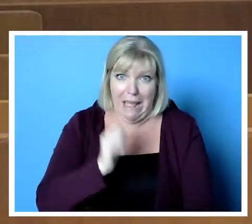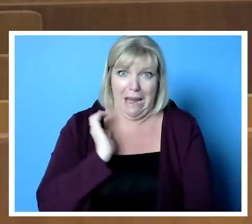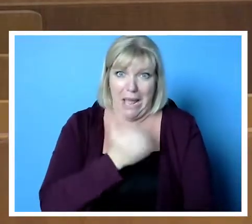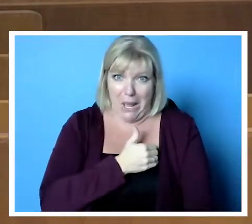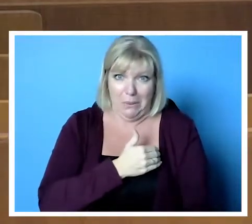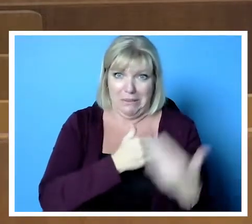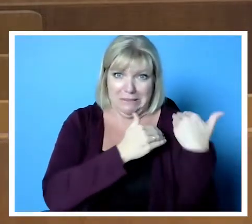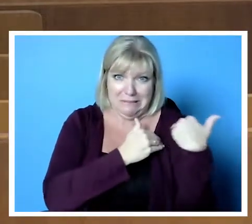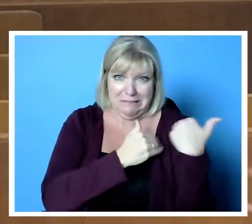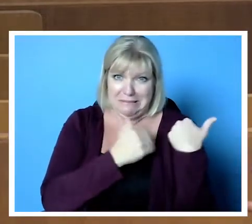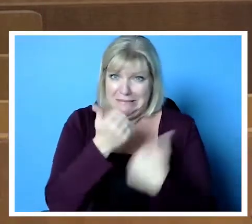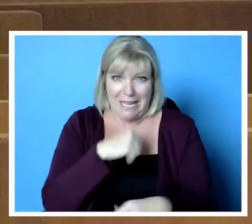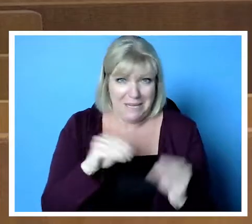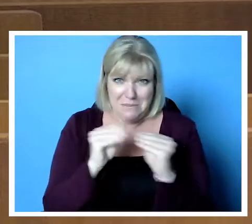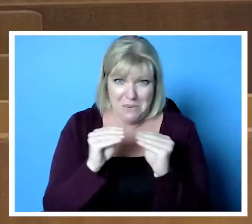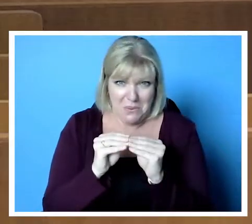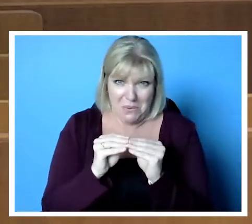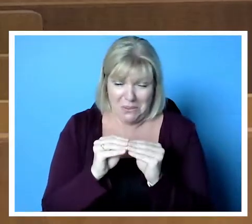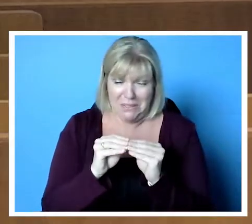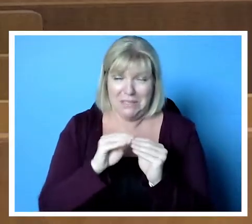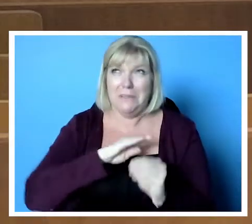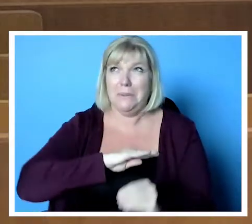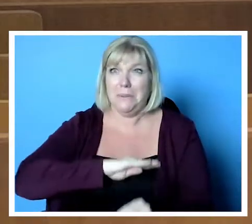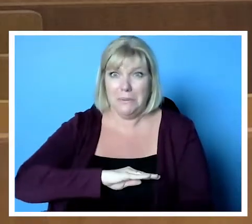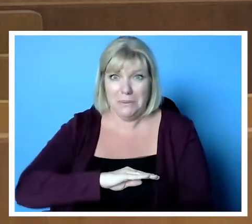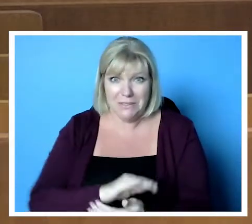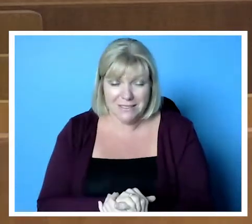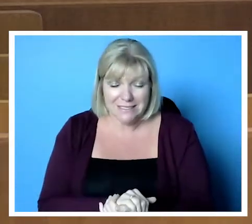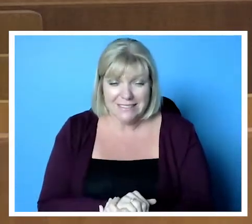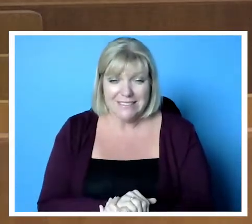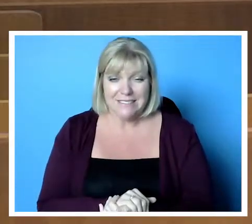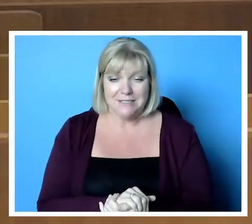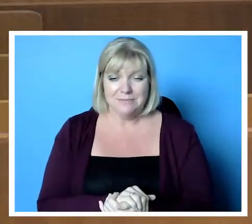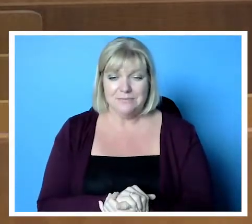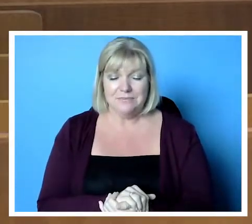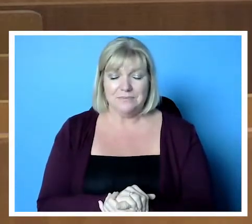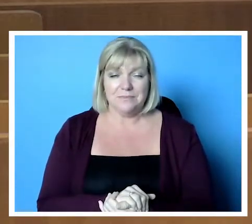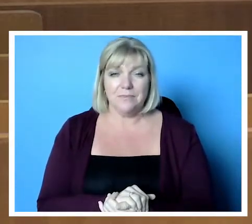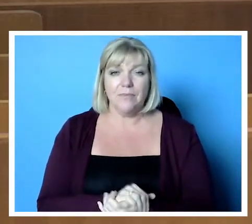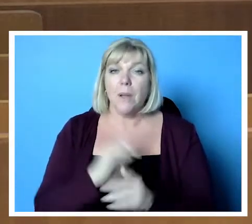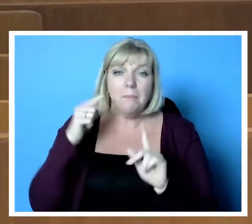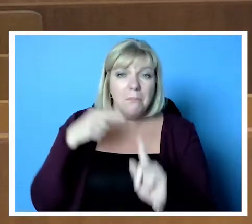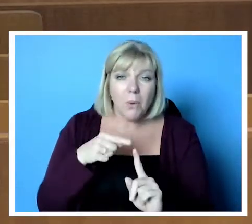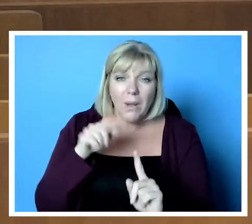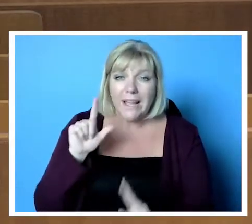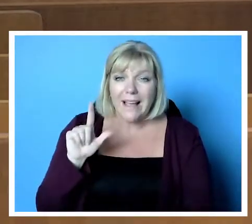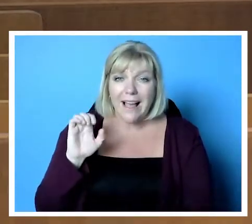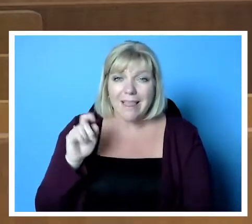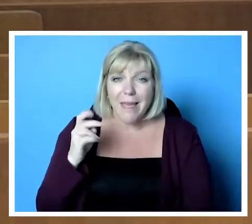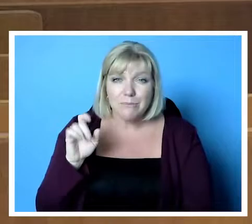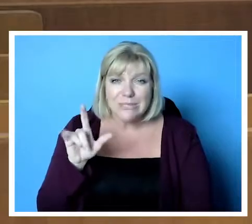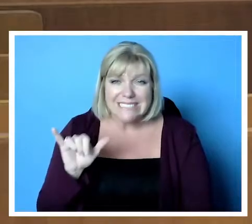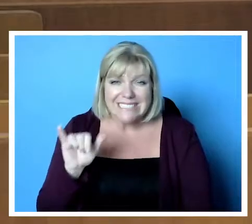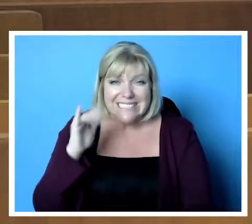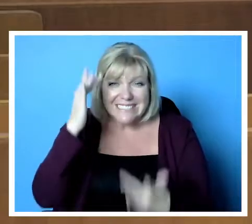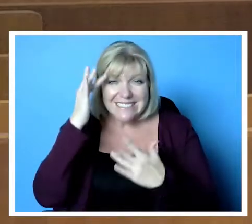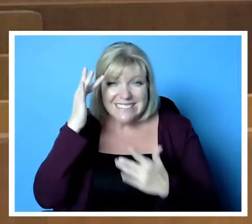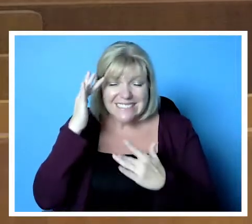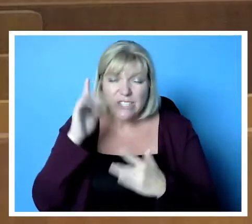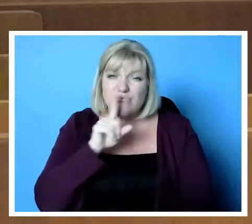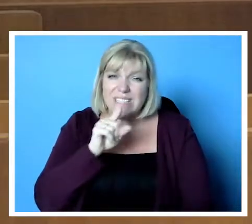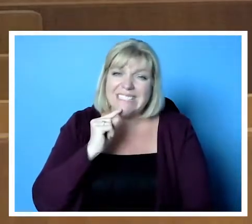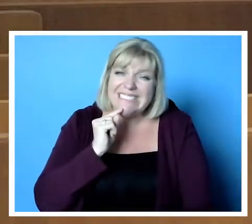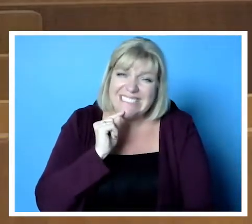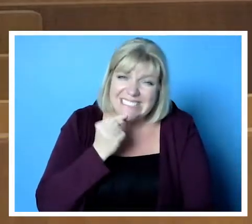job description of clergy today. But the point is, leprosy was taken very seriously